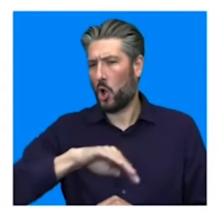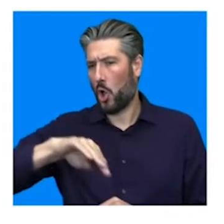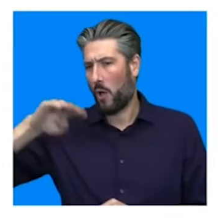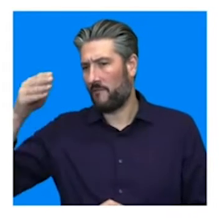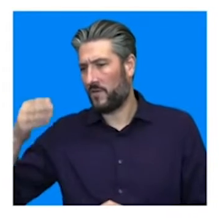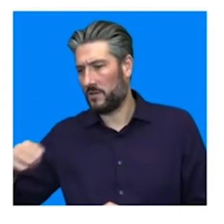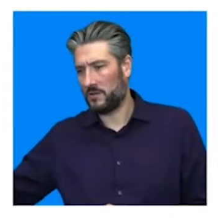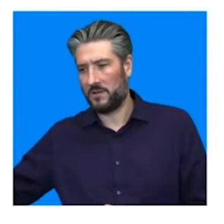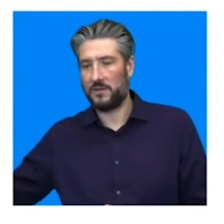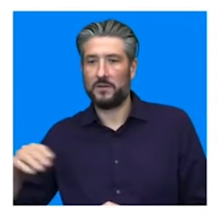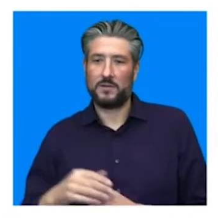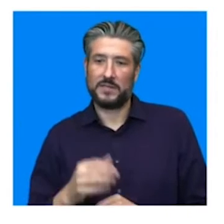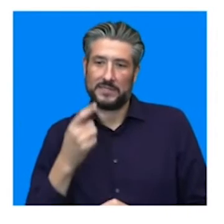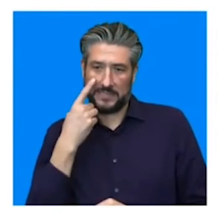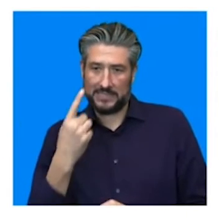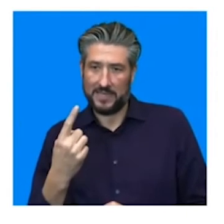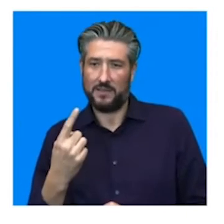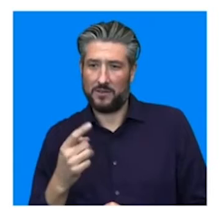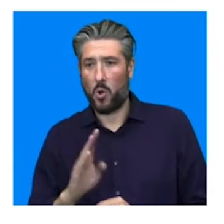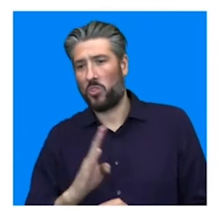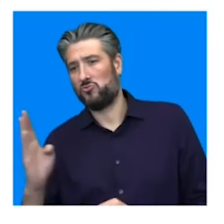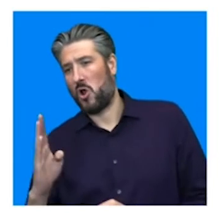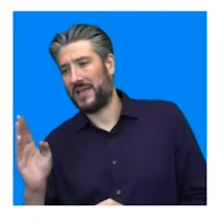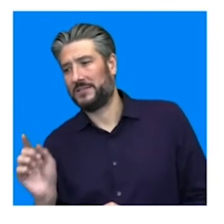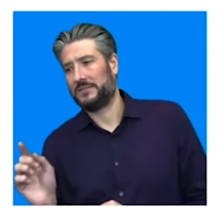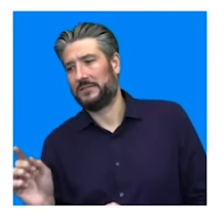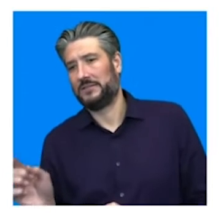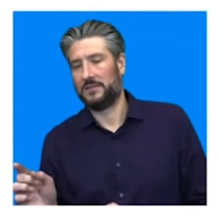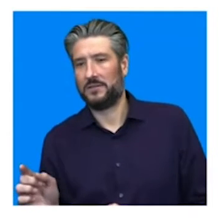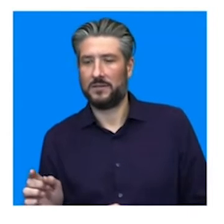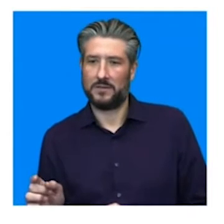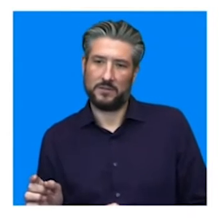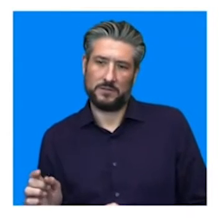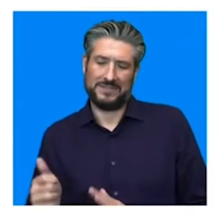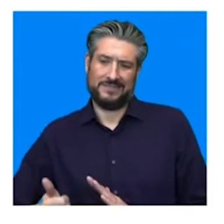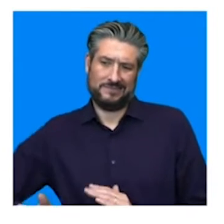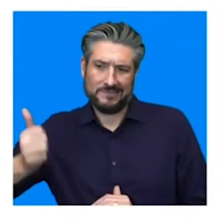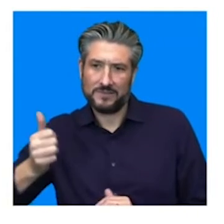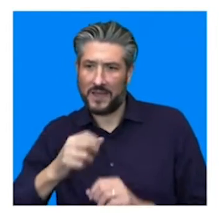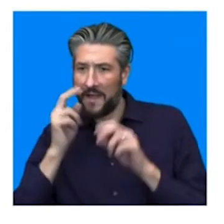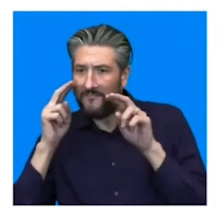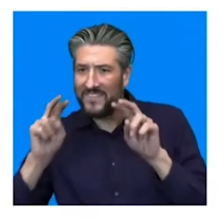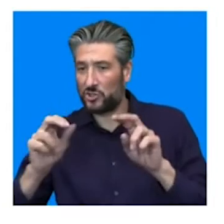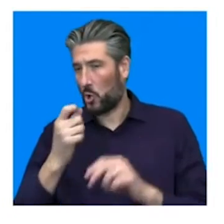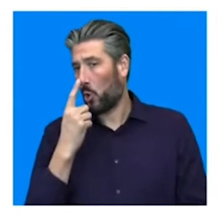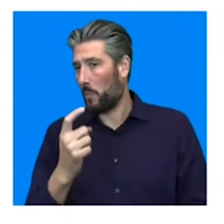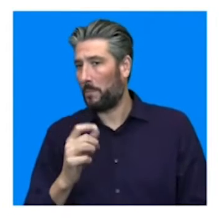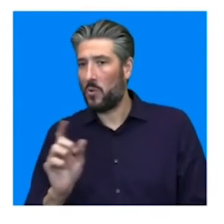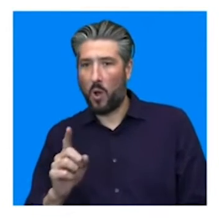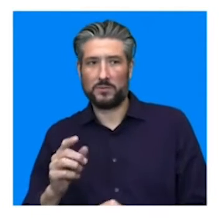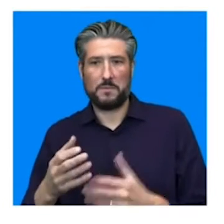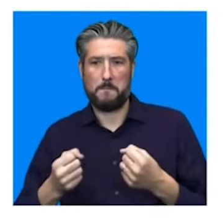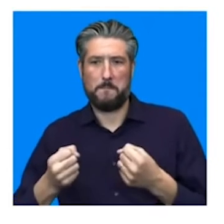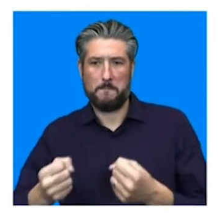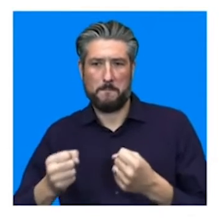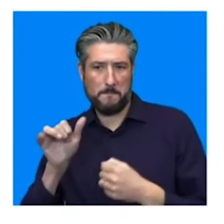top end or the right-hand side on this chart, excellent vision, kind of most likely to end up being fighter pilots. People with very poor